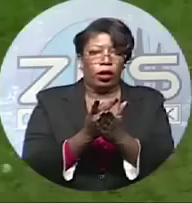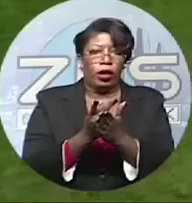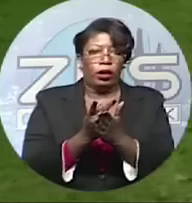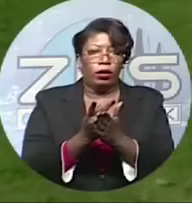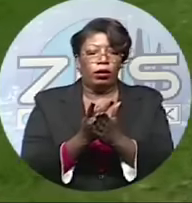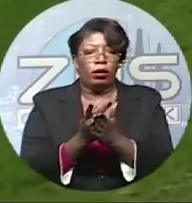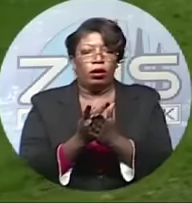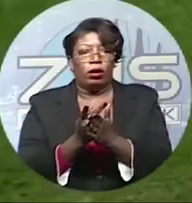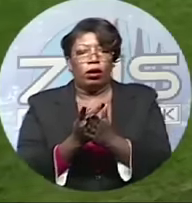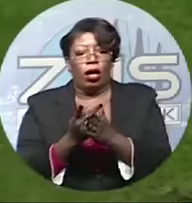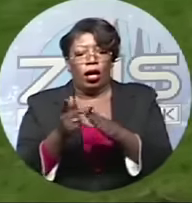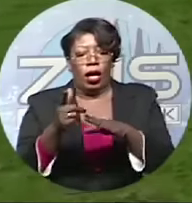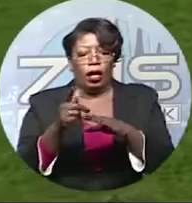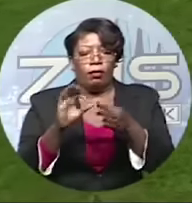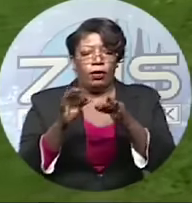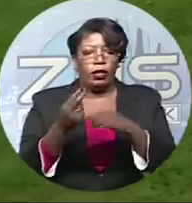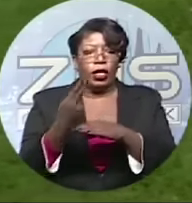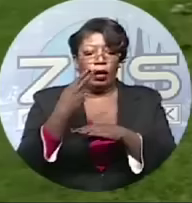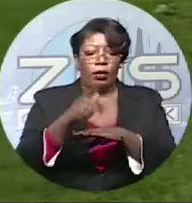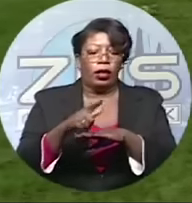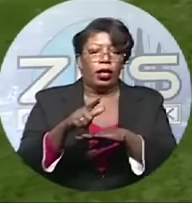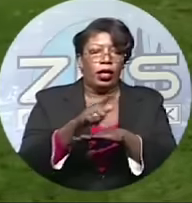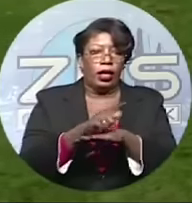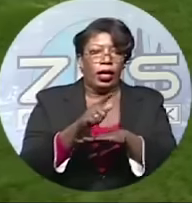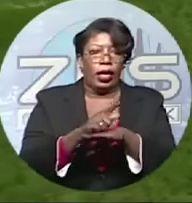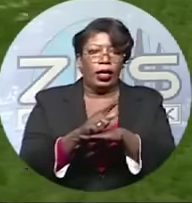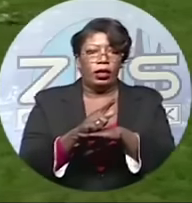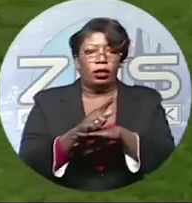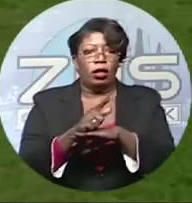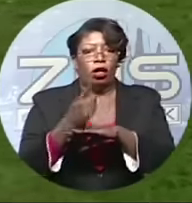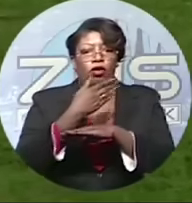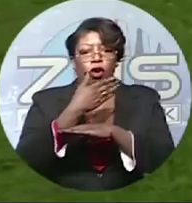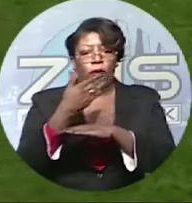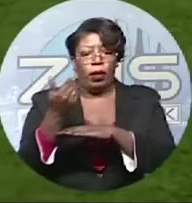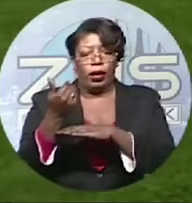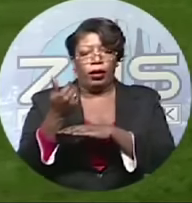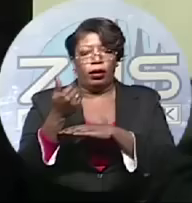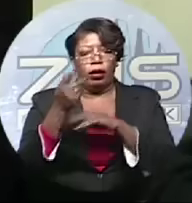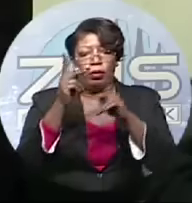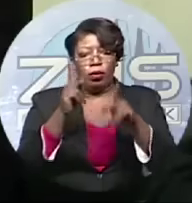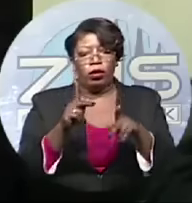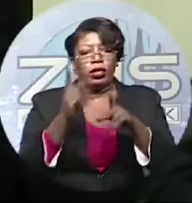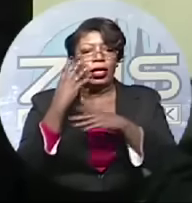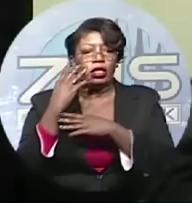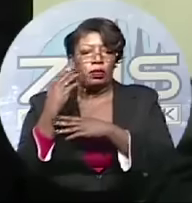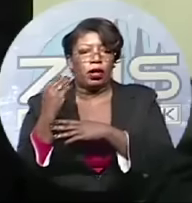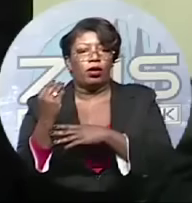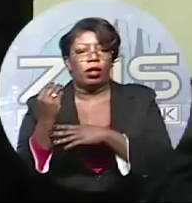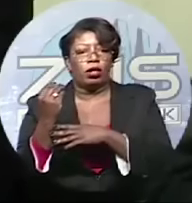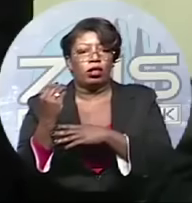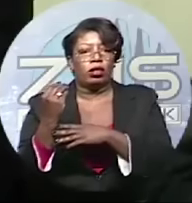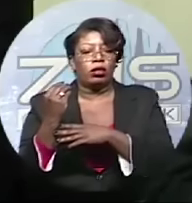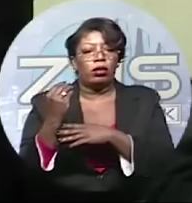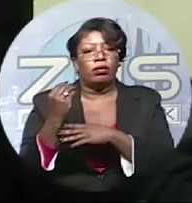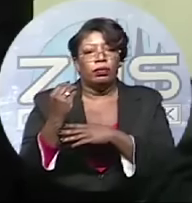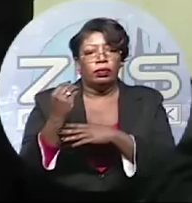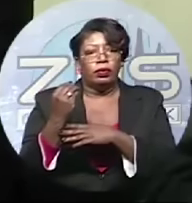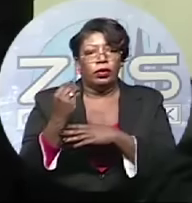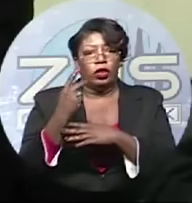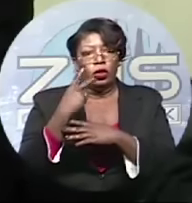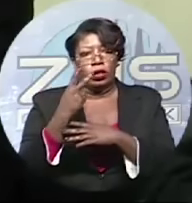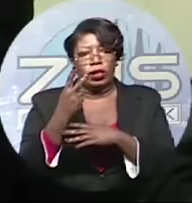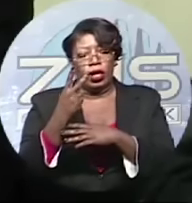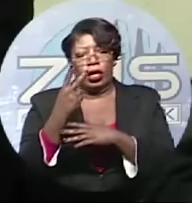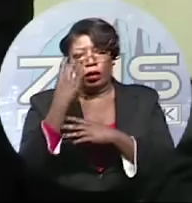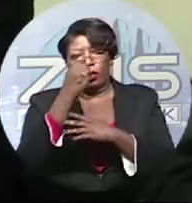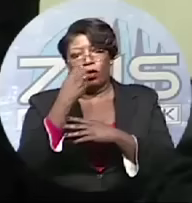unprecedented, landscaping for an enhanced pedestrian experience. You will see curbing, which is permanent for the first